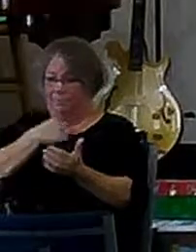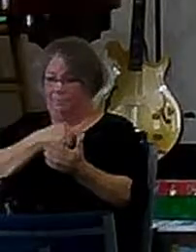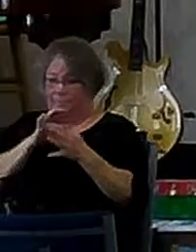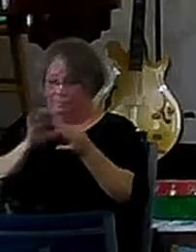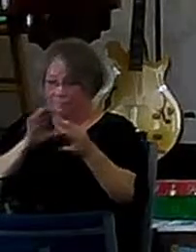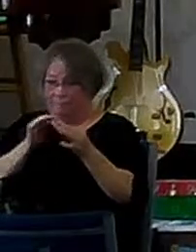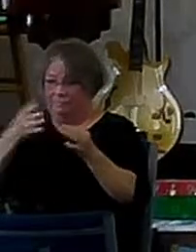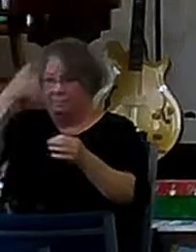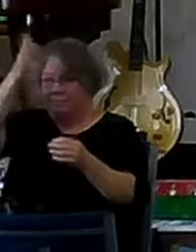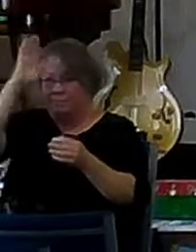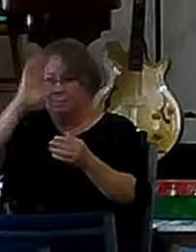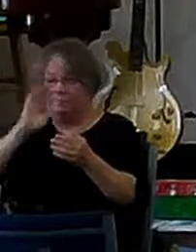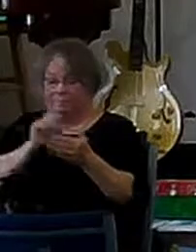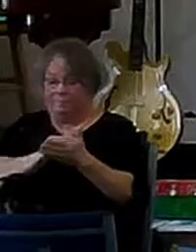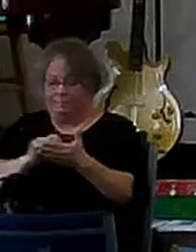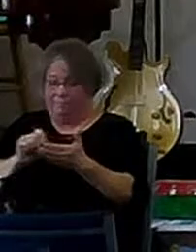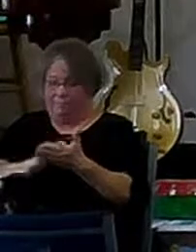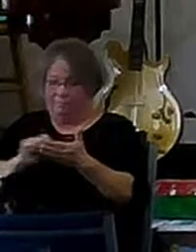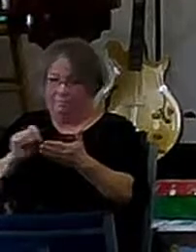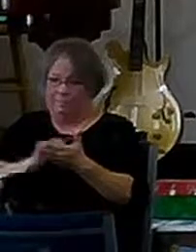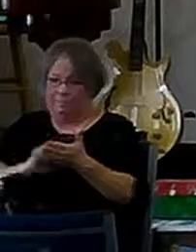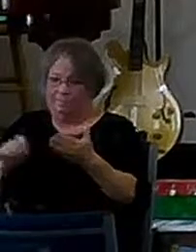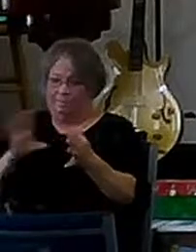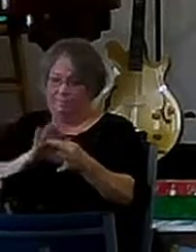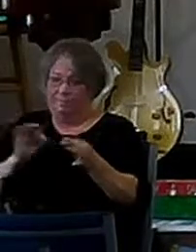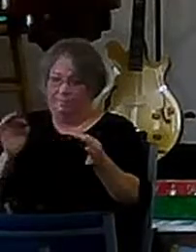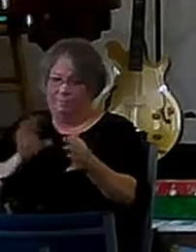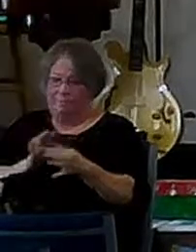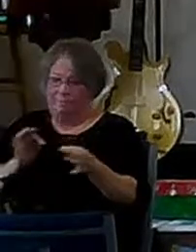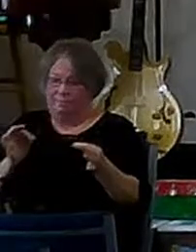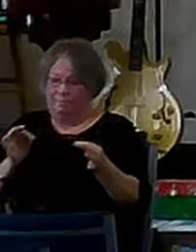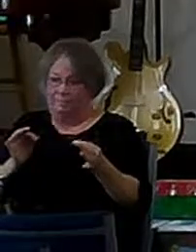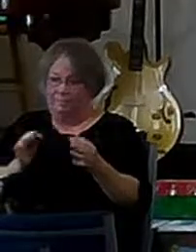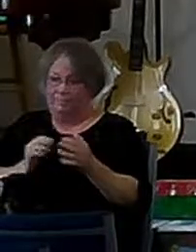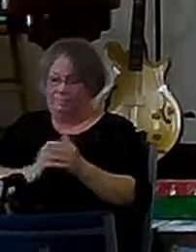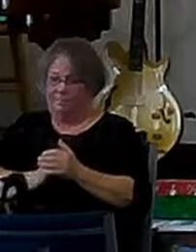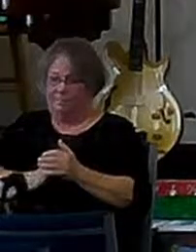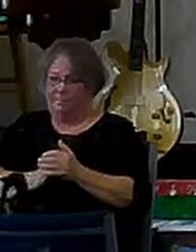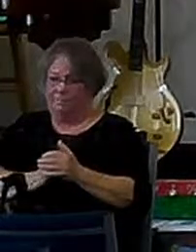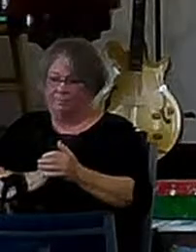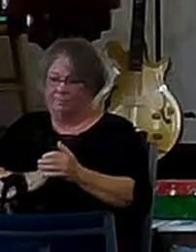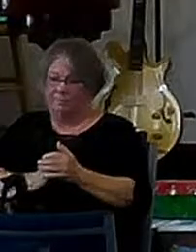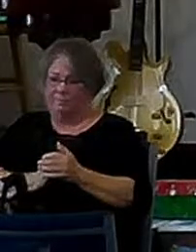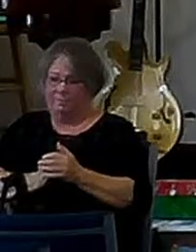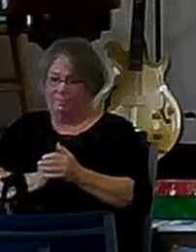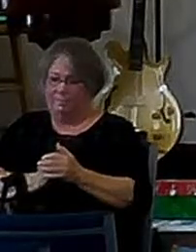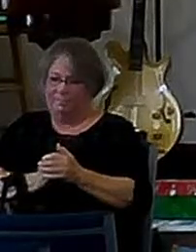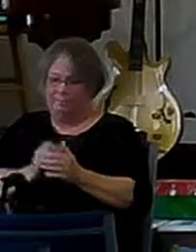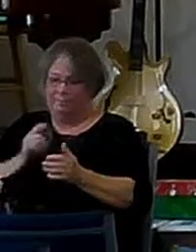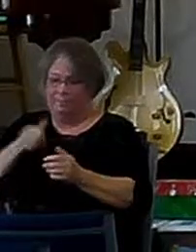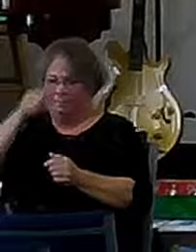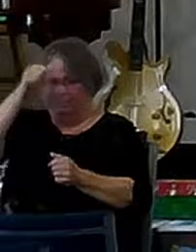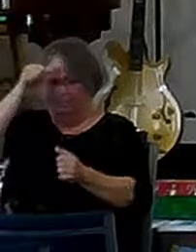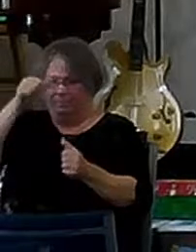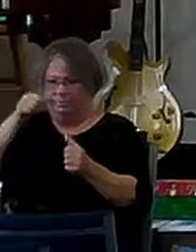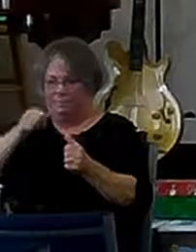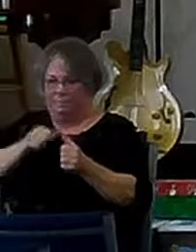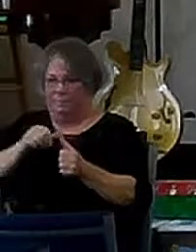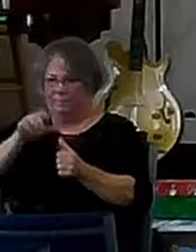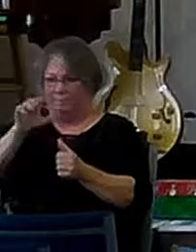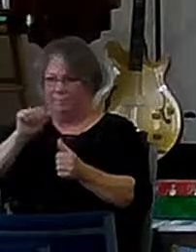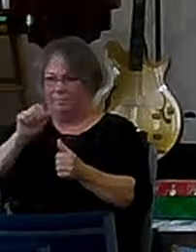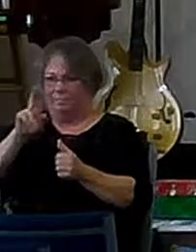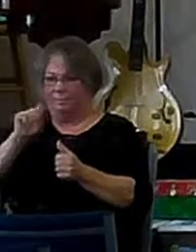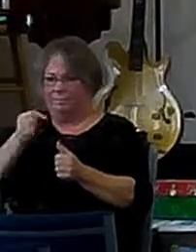God writes a role for us in this story. I've said this before, but we need to remember that the word author and the